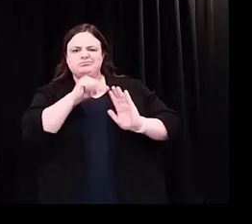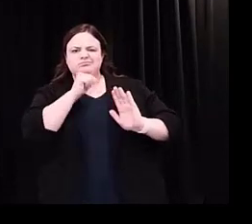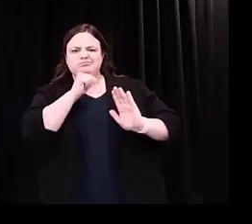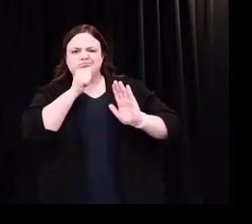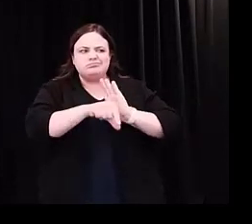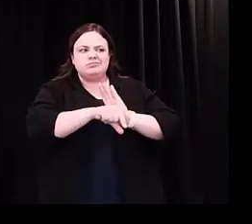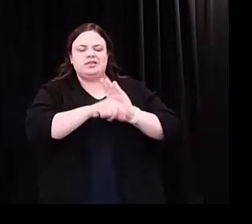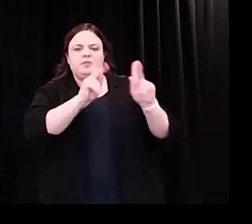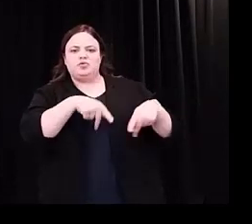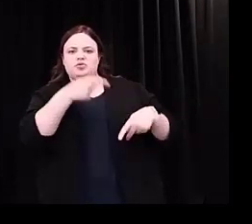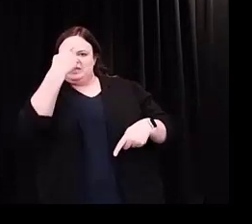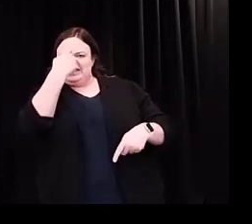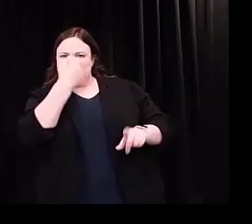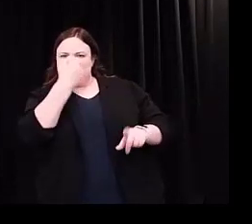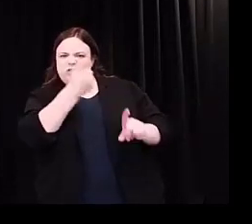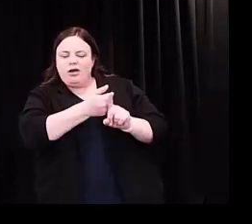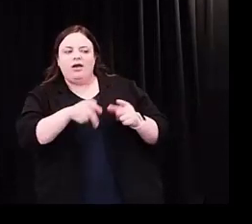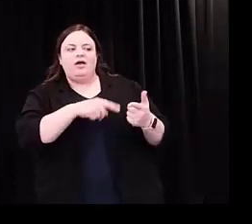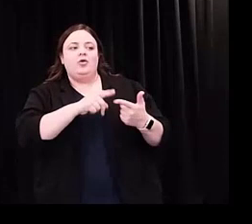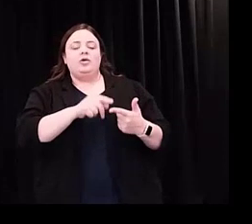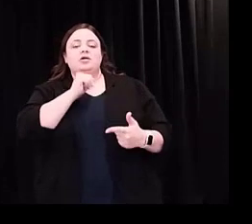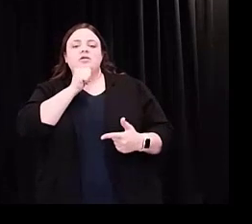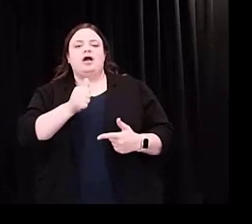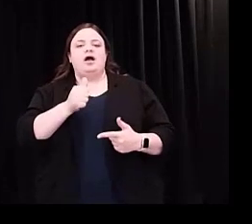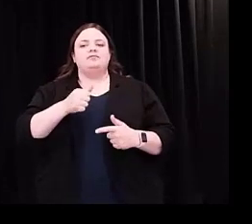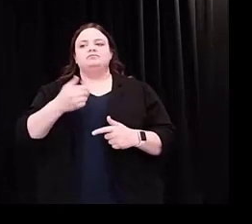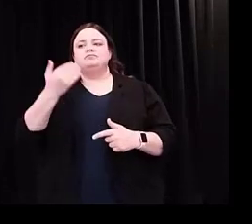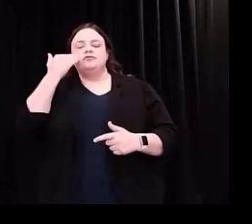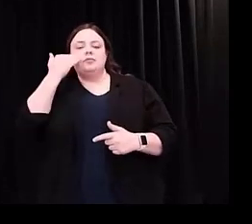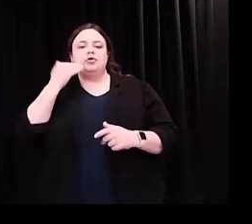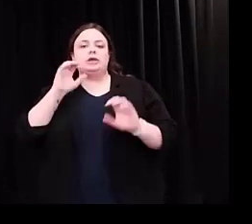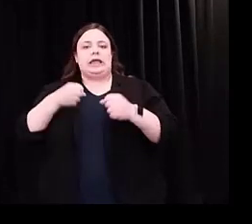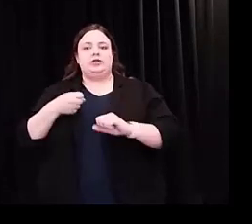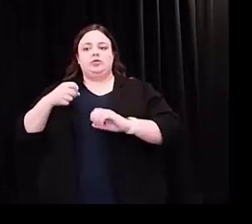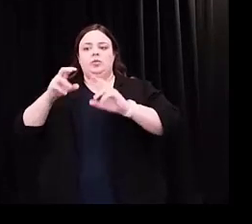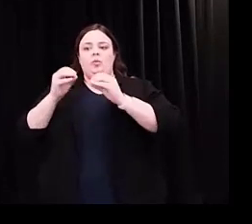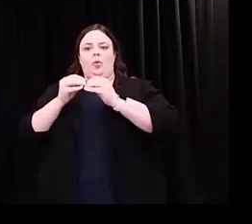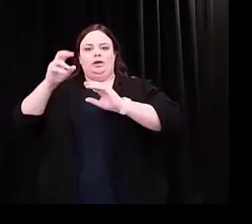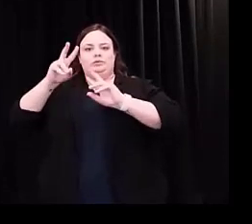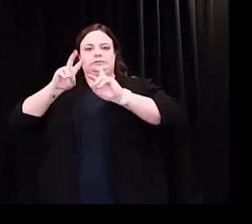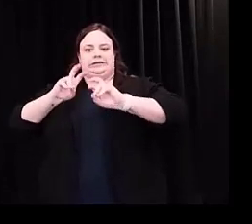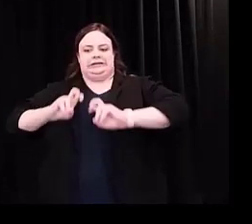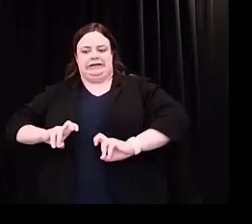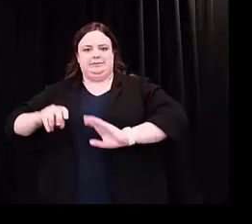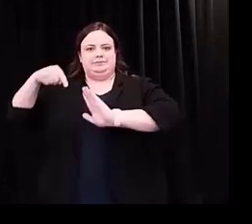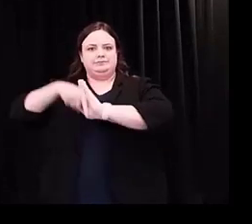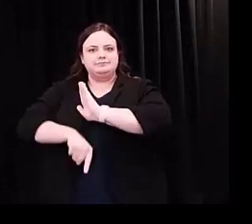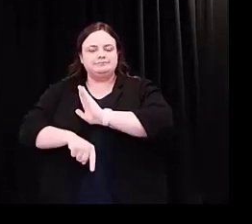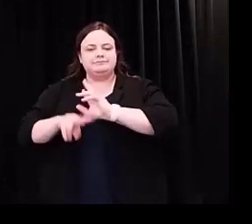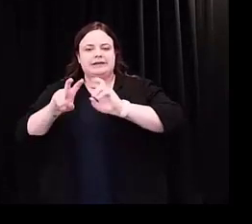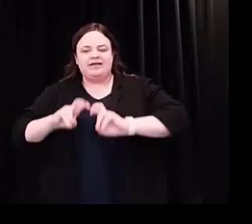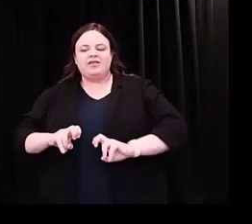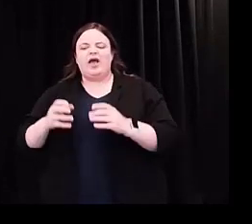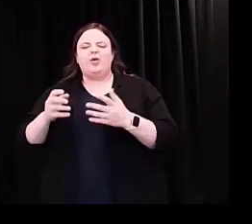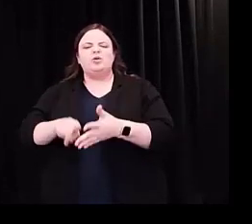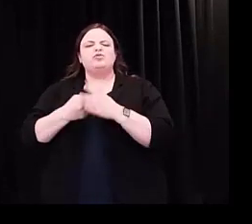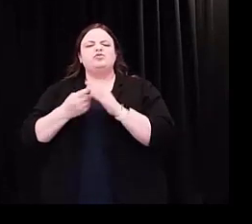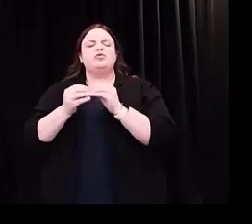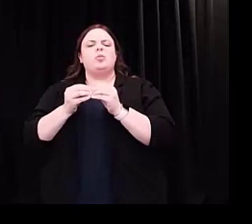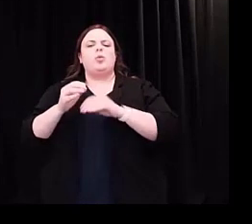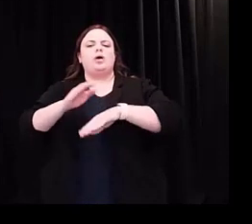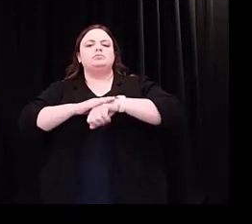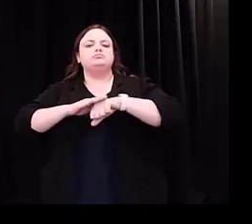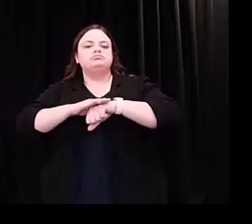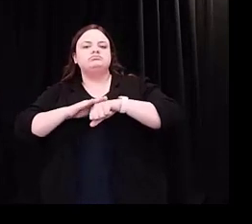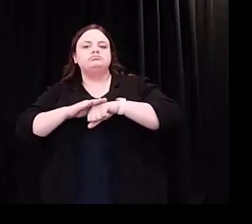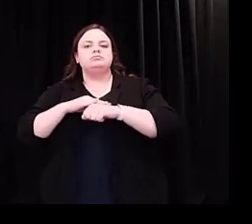very familiar with accessibility and the techniques and can do deep dives, I kind of wanted to start at a surface level and